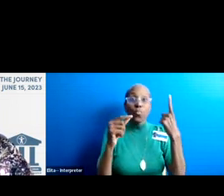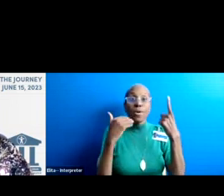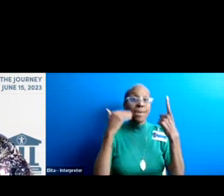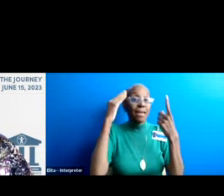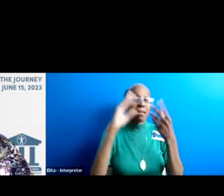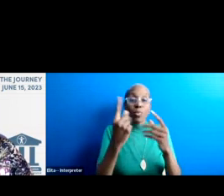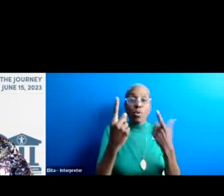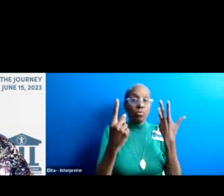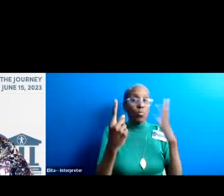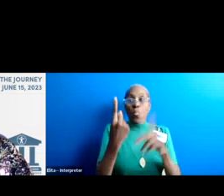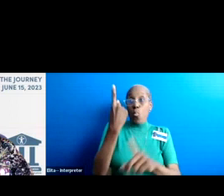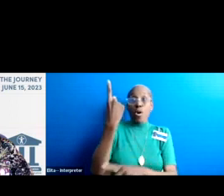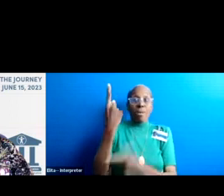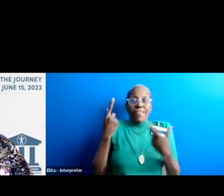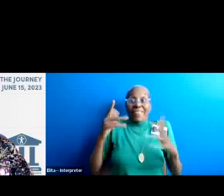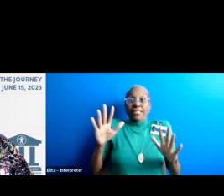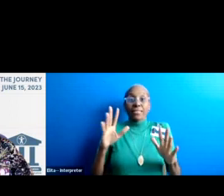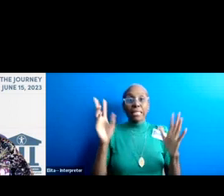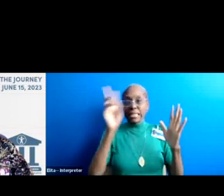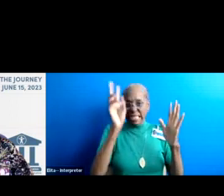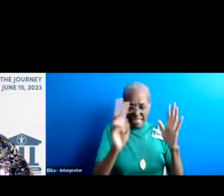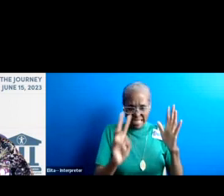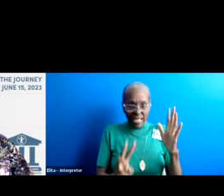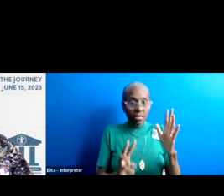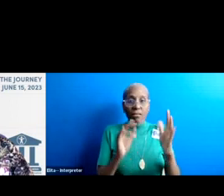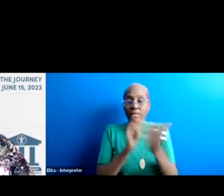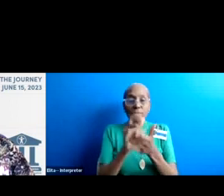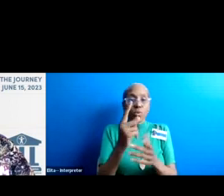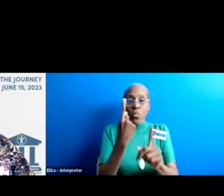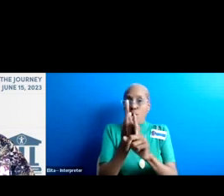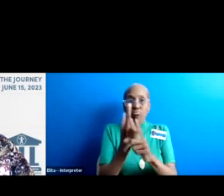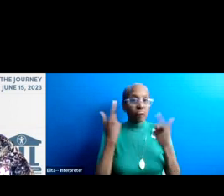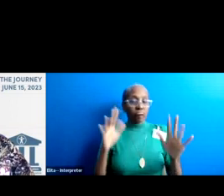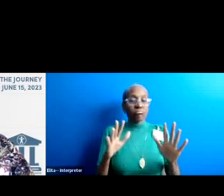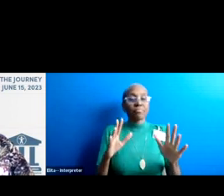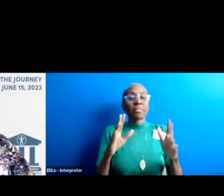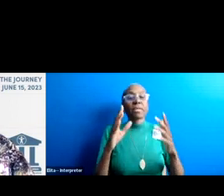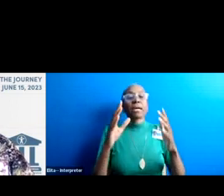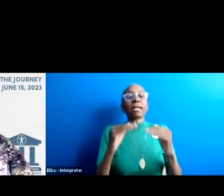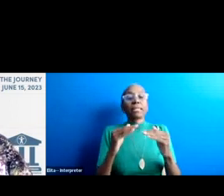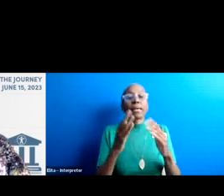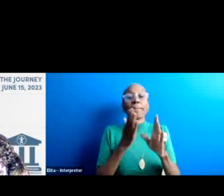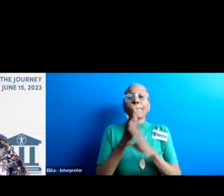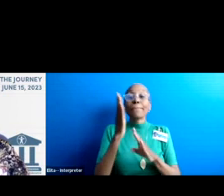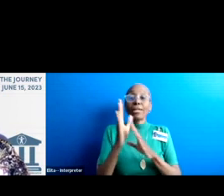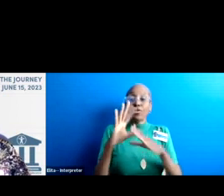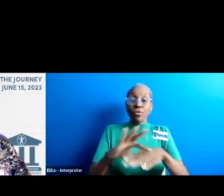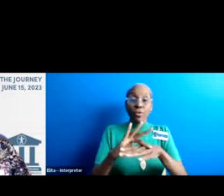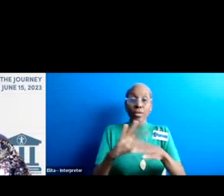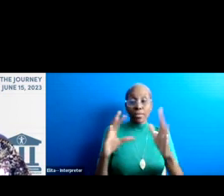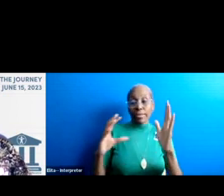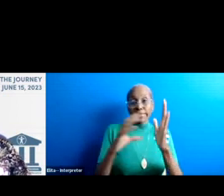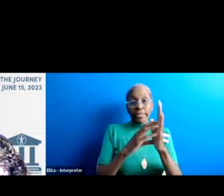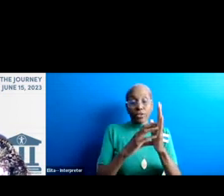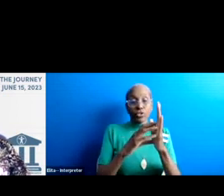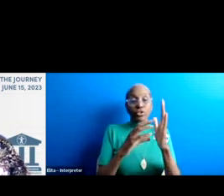on the page, which quick scan down, I believe that's fine. Then we want our major content sections